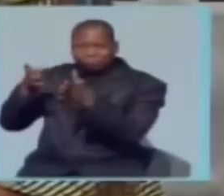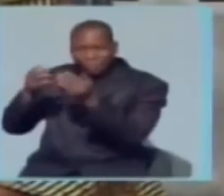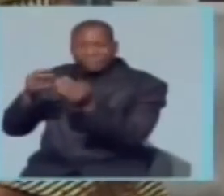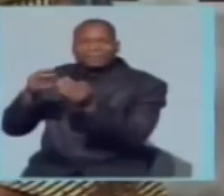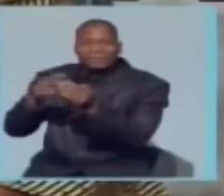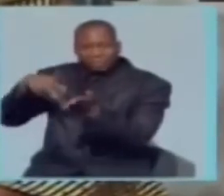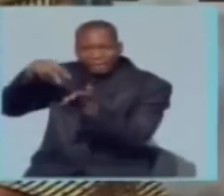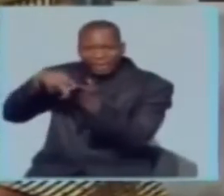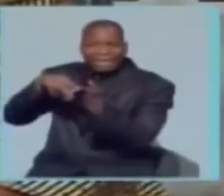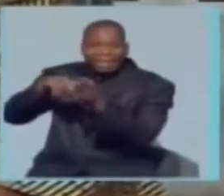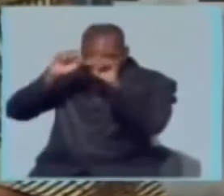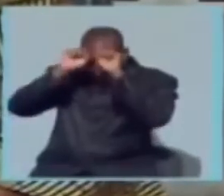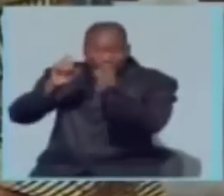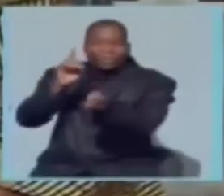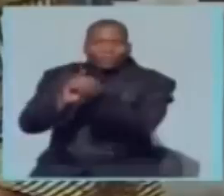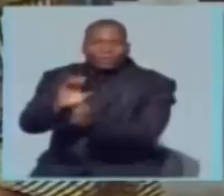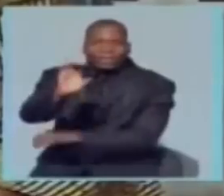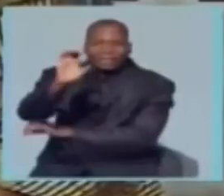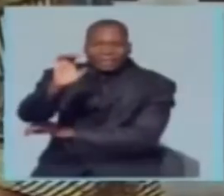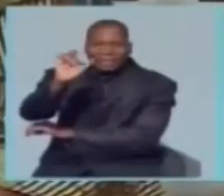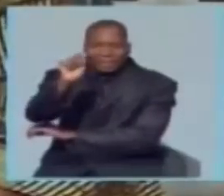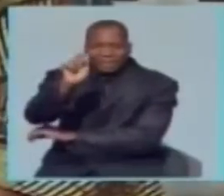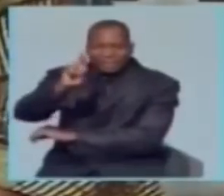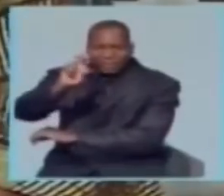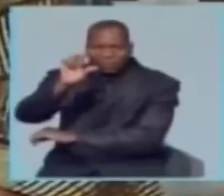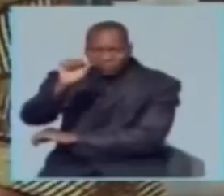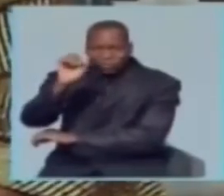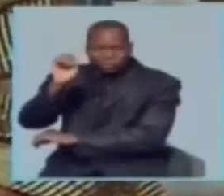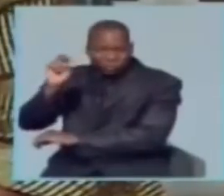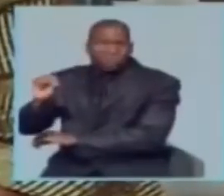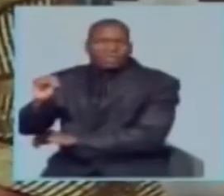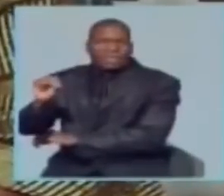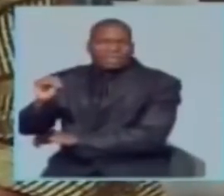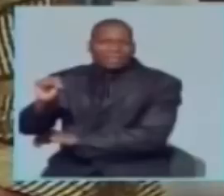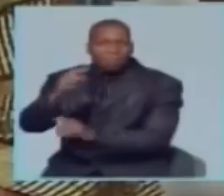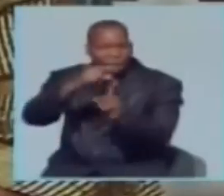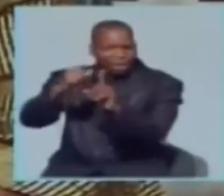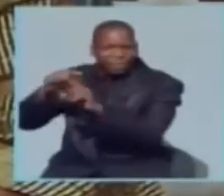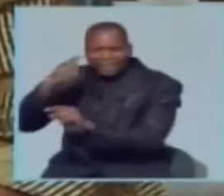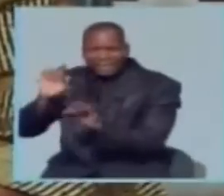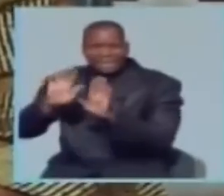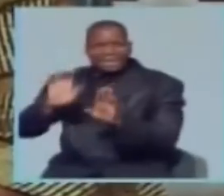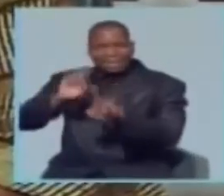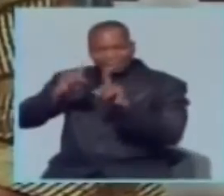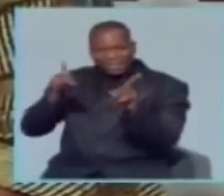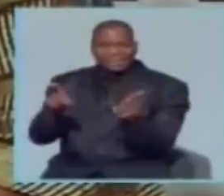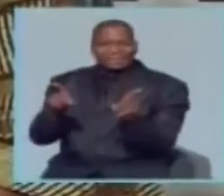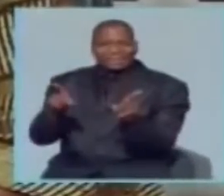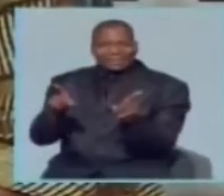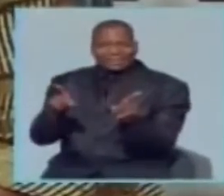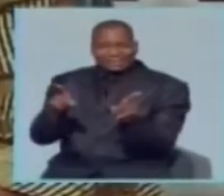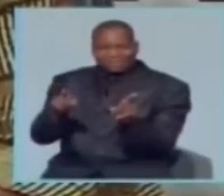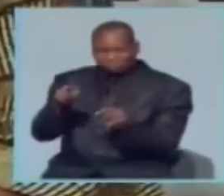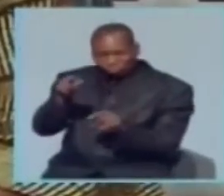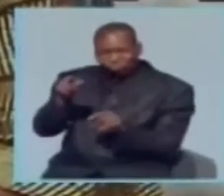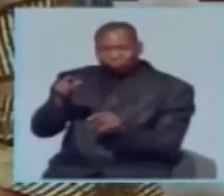Carson, and I can't quote it word by word, but I think he effectively says that whatever we